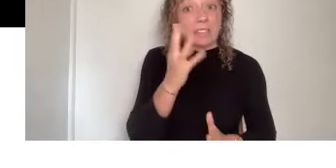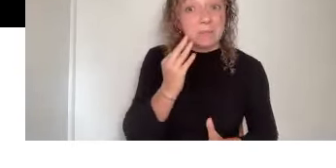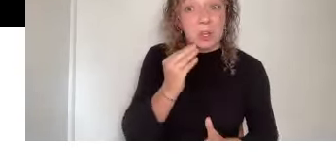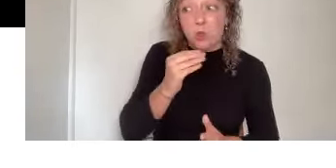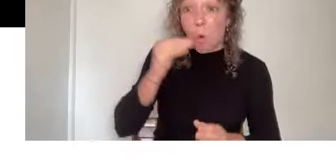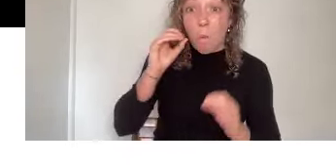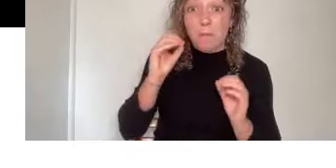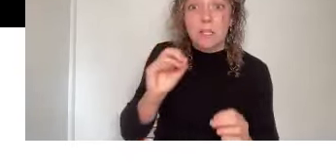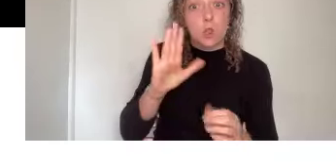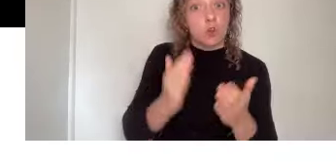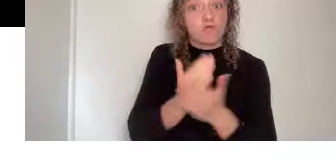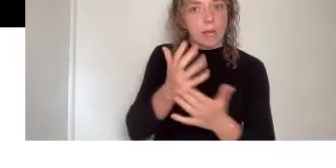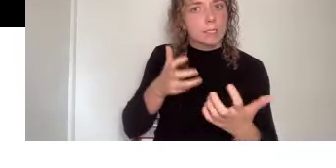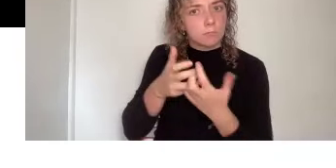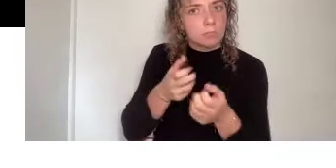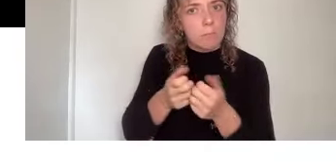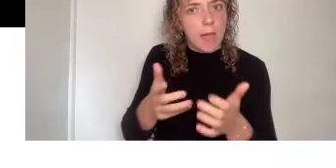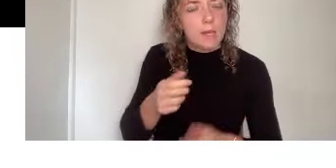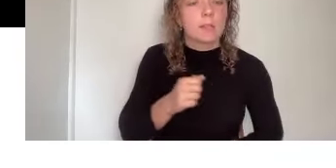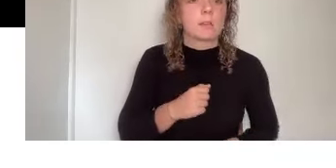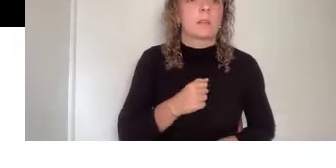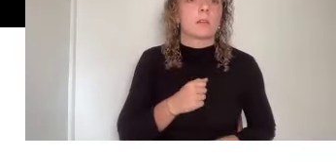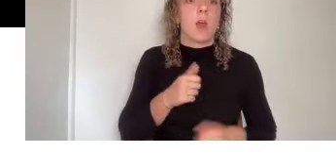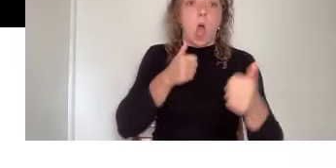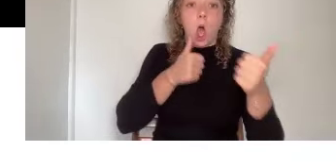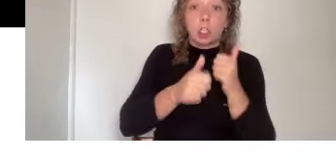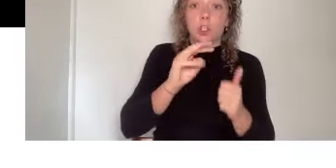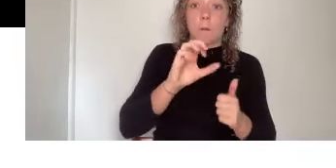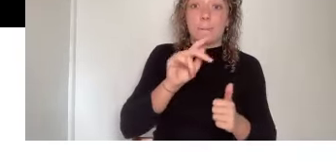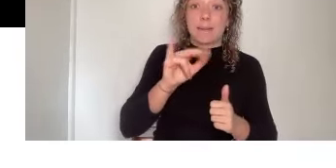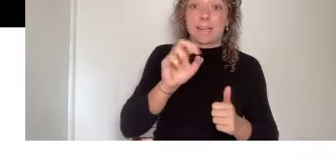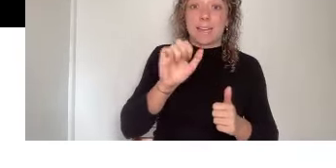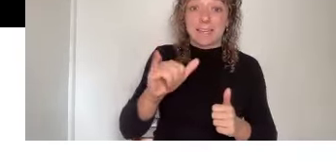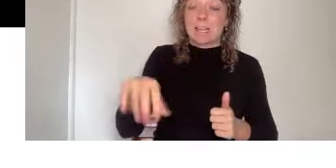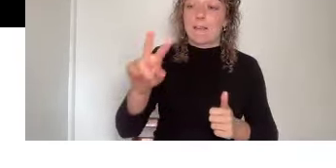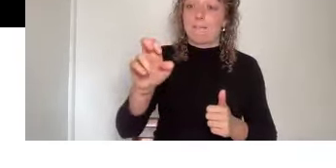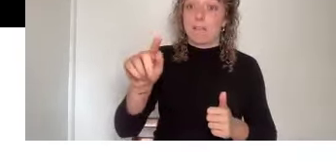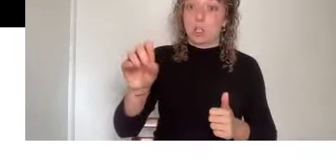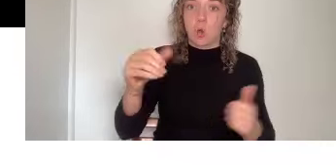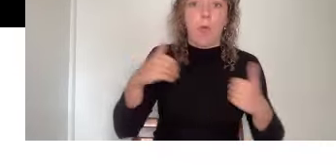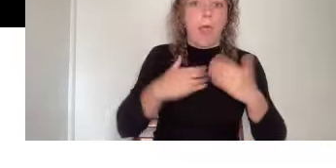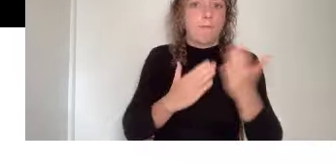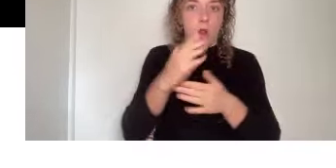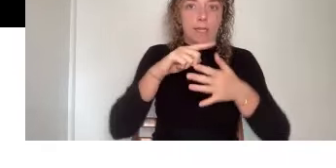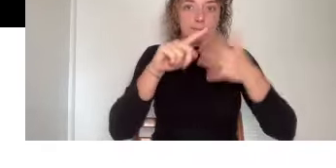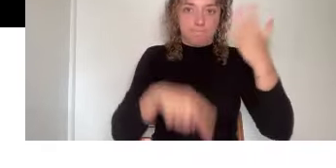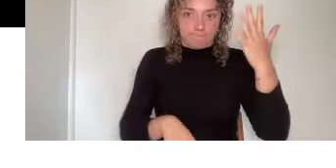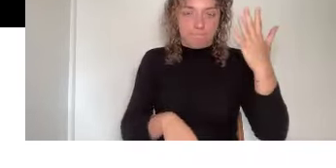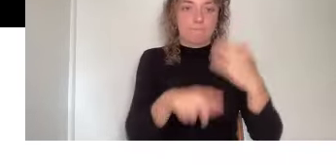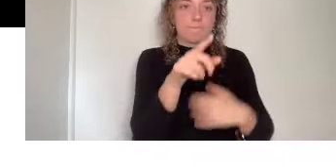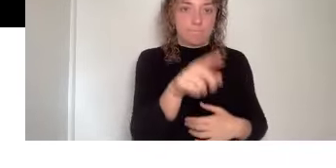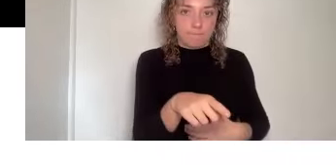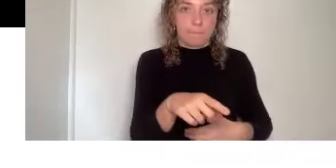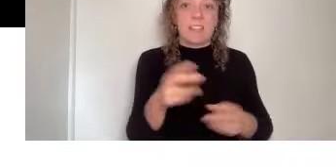have their rights met. Under McKinney-Vento, students have these rights. I have a bullet point list: